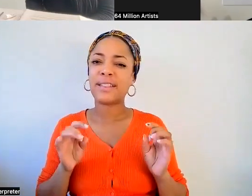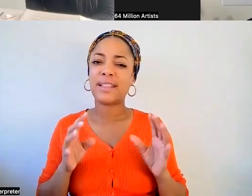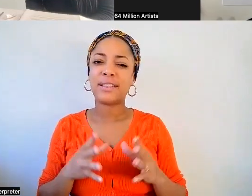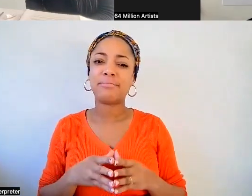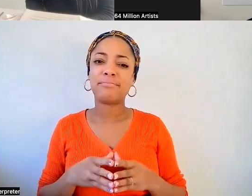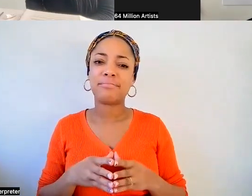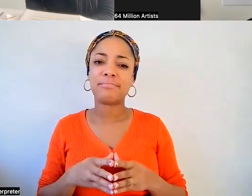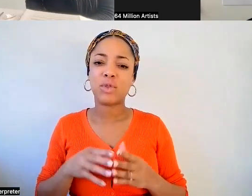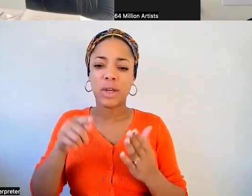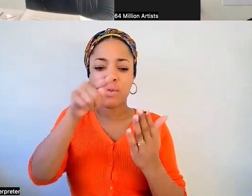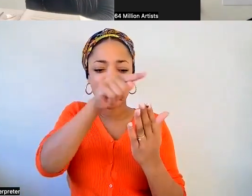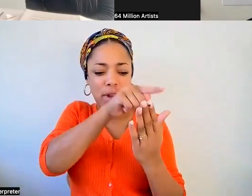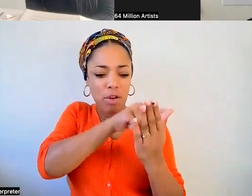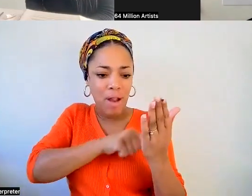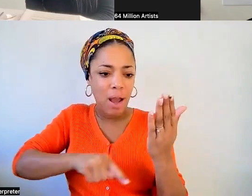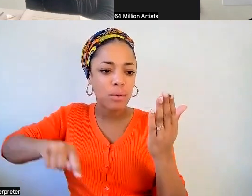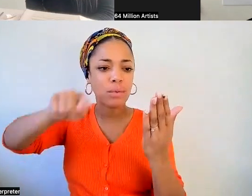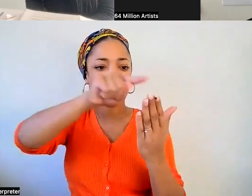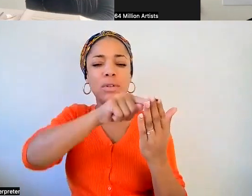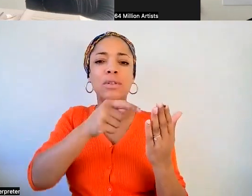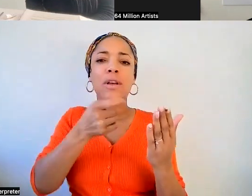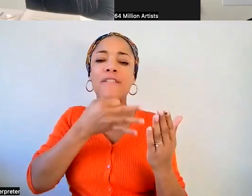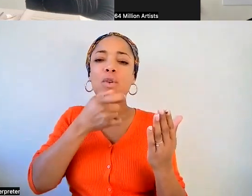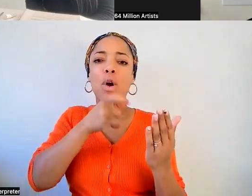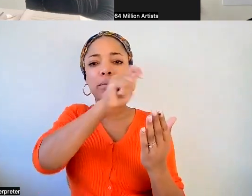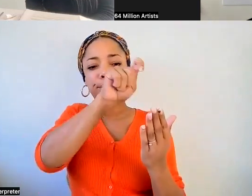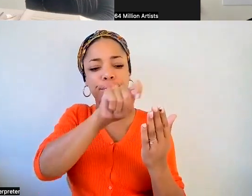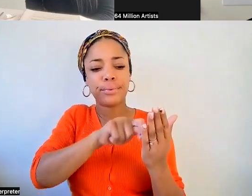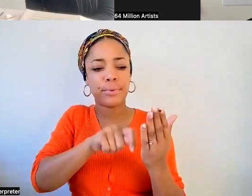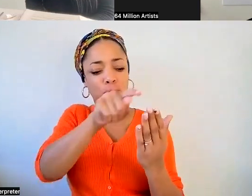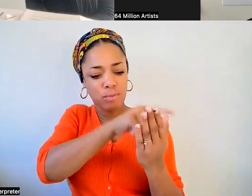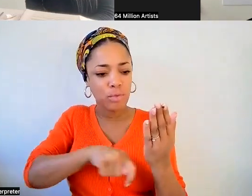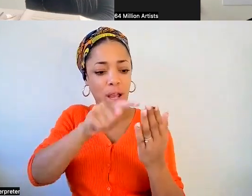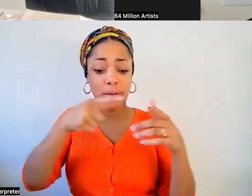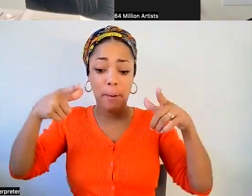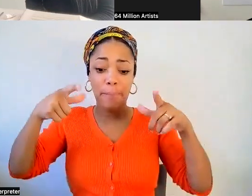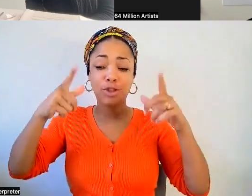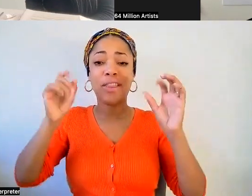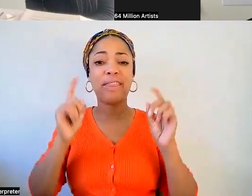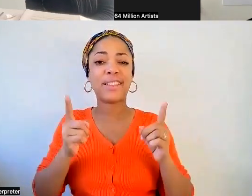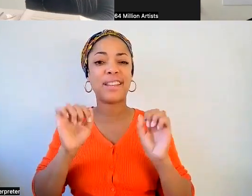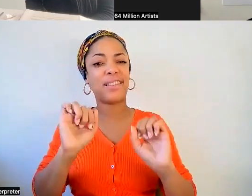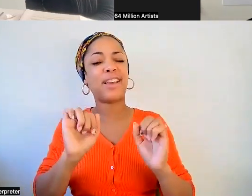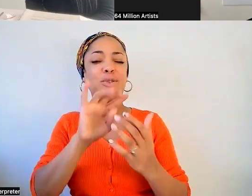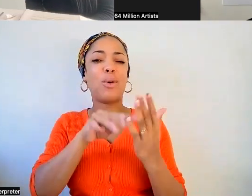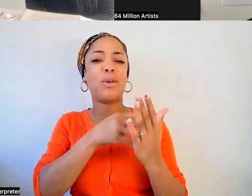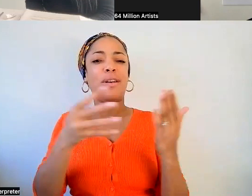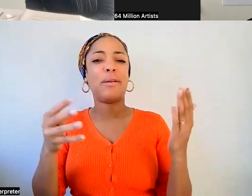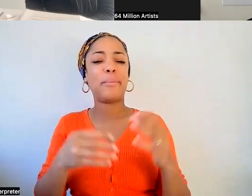picture with it. So though I've told you three sort of stories, you can just make it a sensation. Poems are great